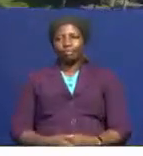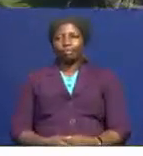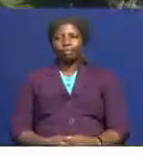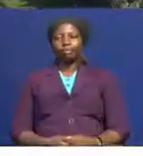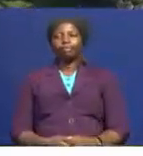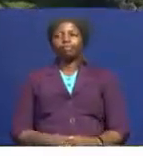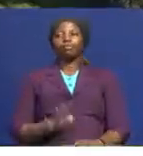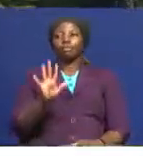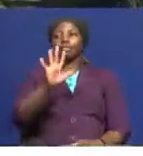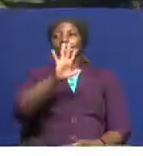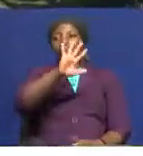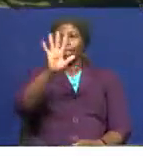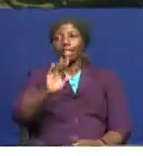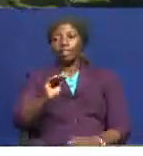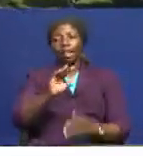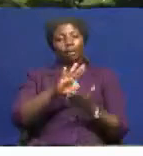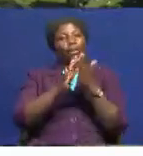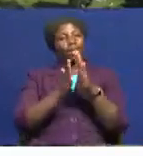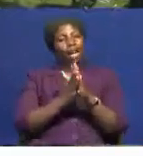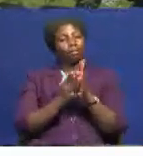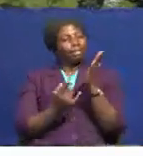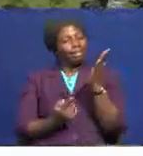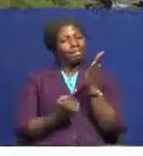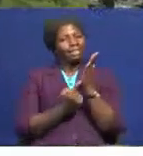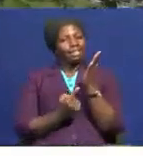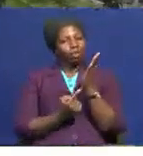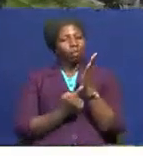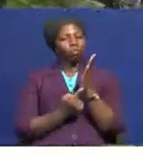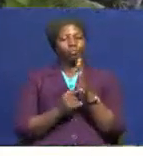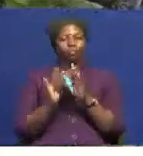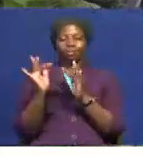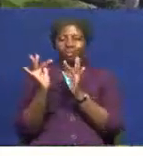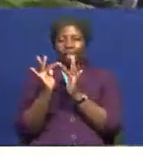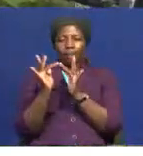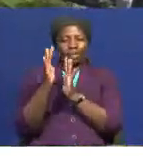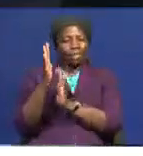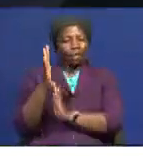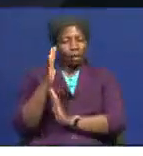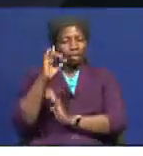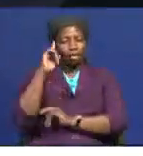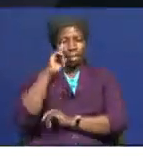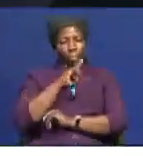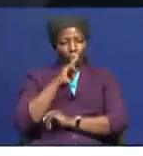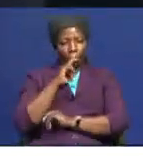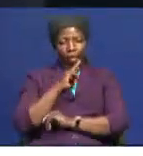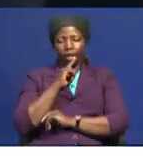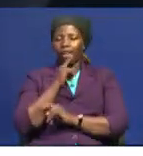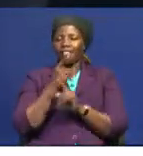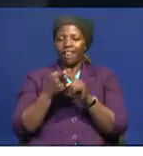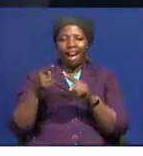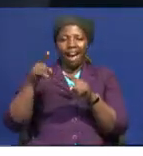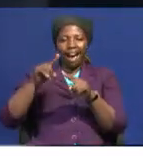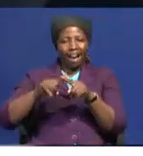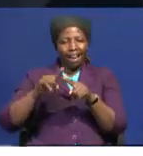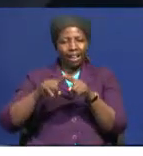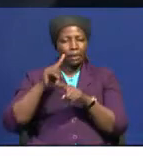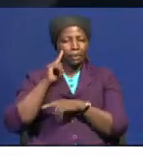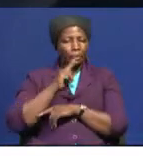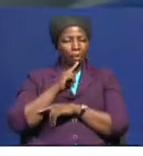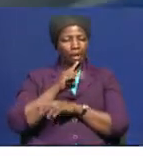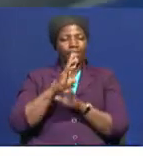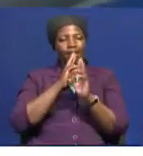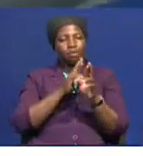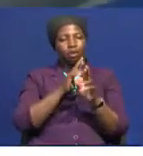As Africa becomes more digitized, cybersecurity threats have become rampant. According to a report